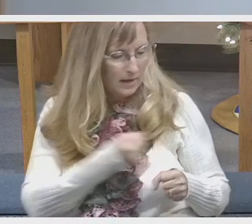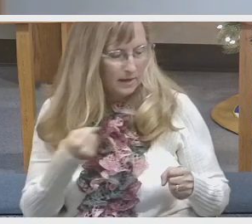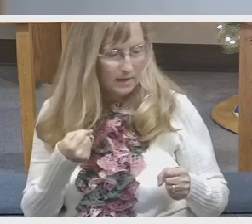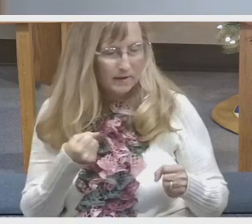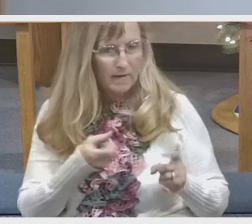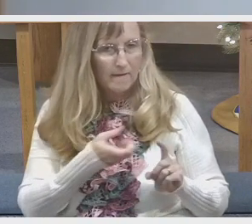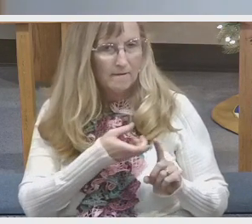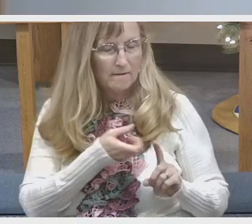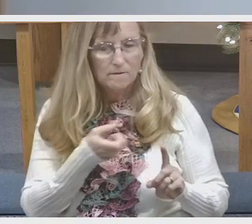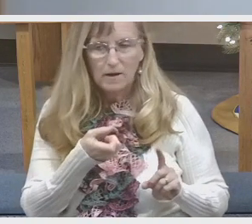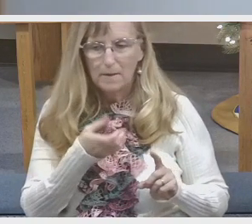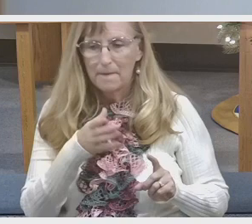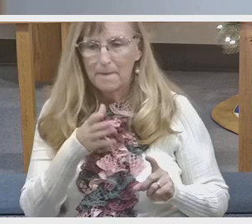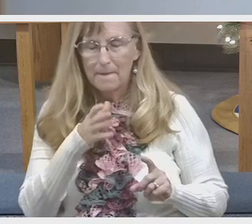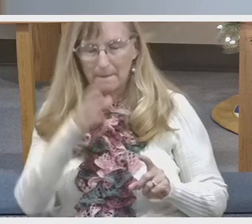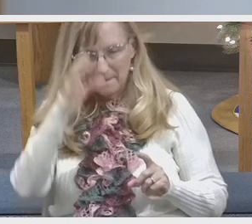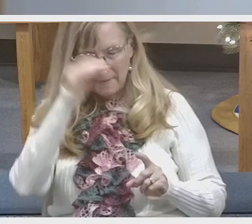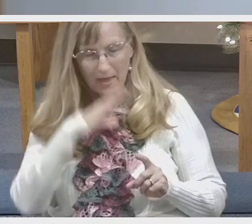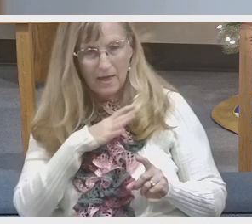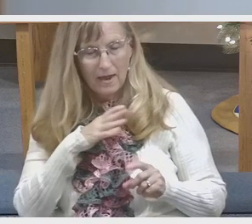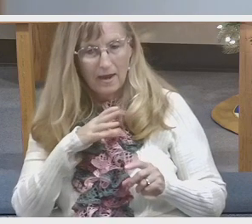She was renamed Eve,